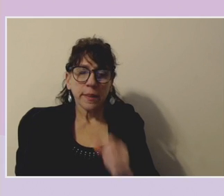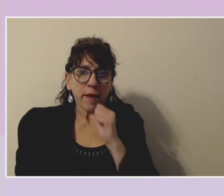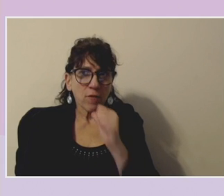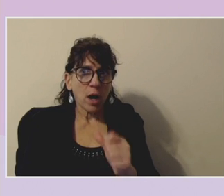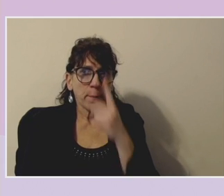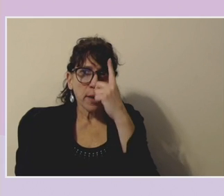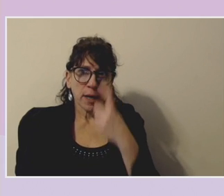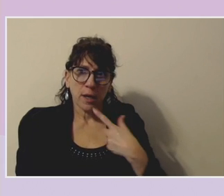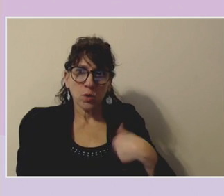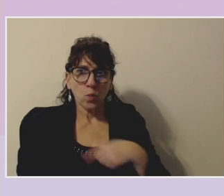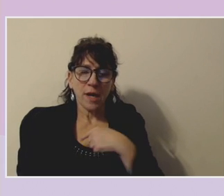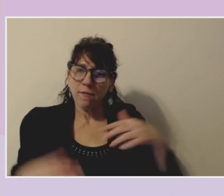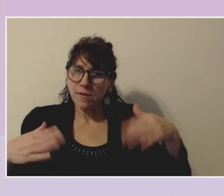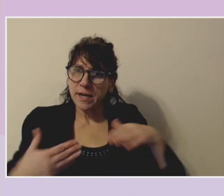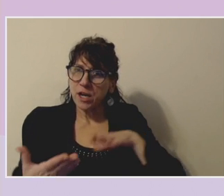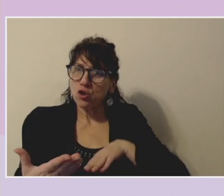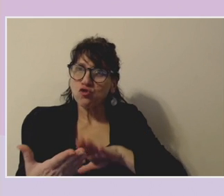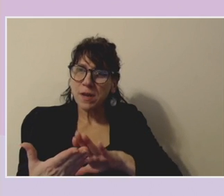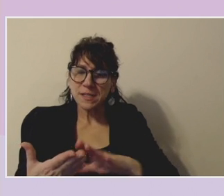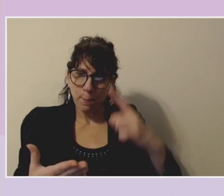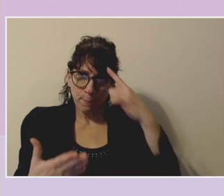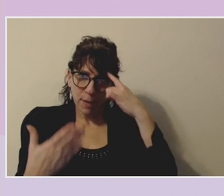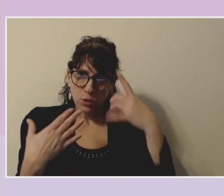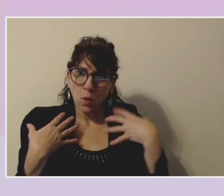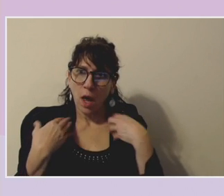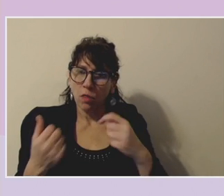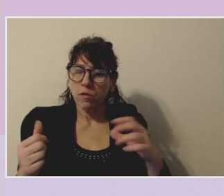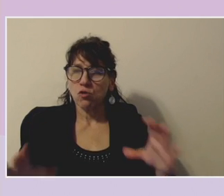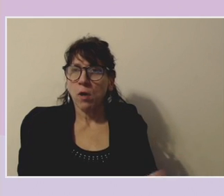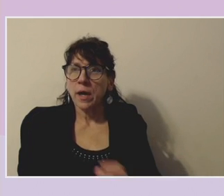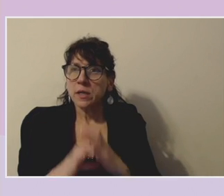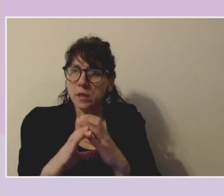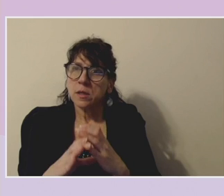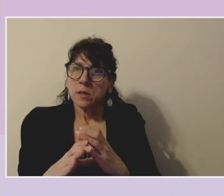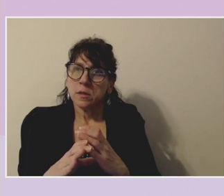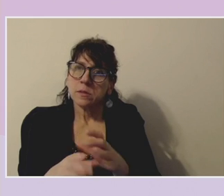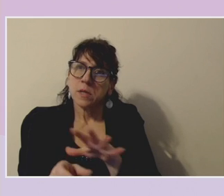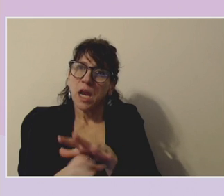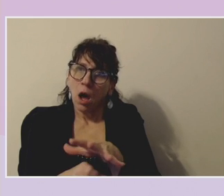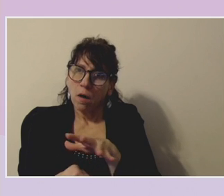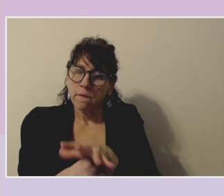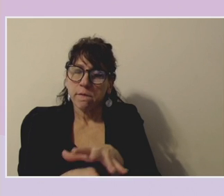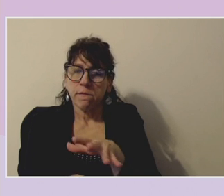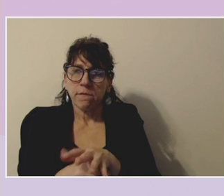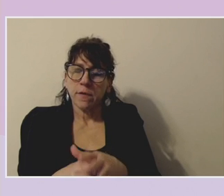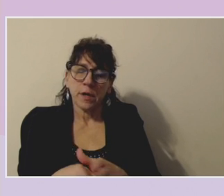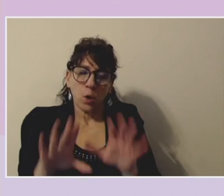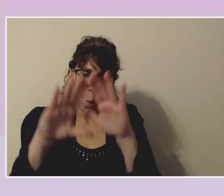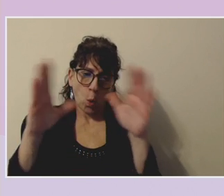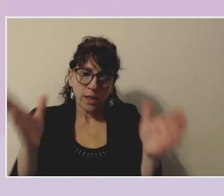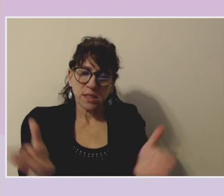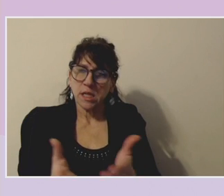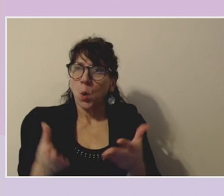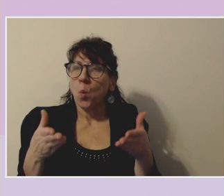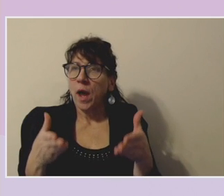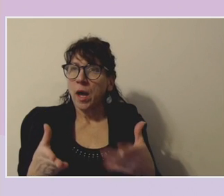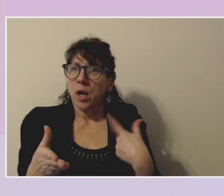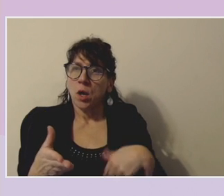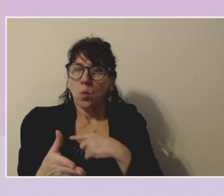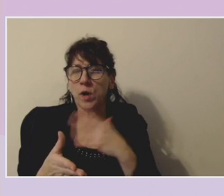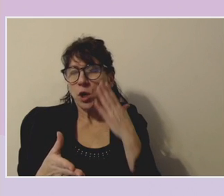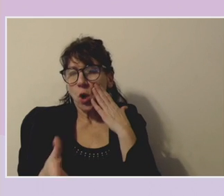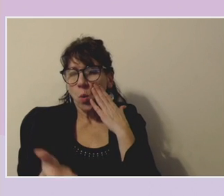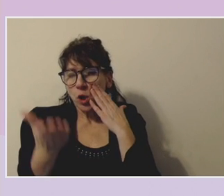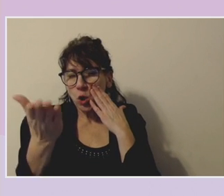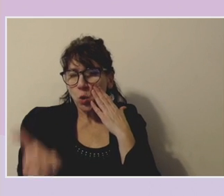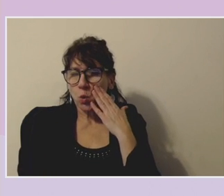haven't addressed the mental health crisis in a sufficiently holistic way. And we know, and you know, because the studies